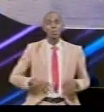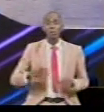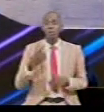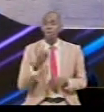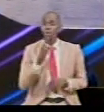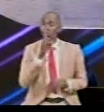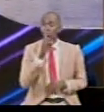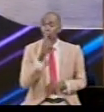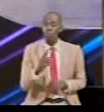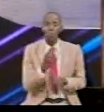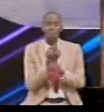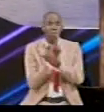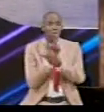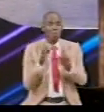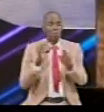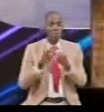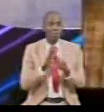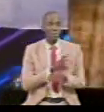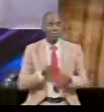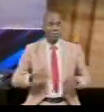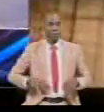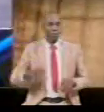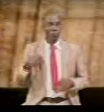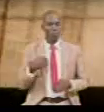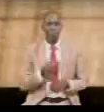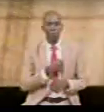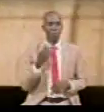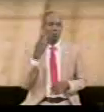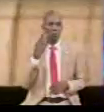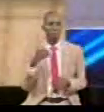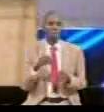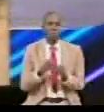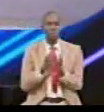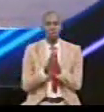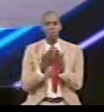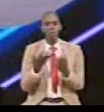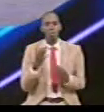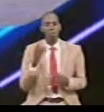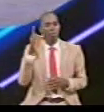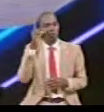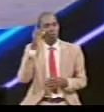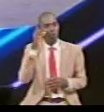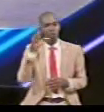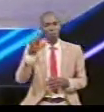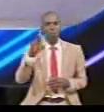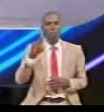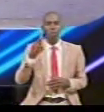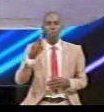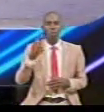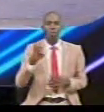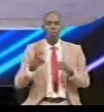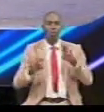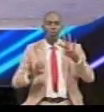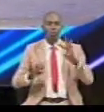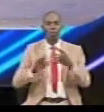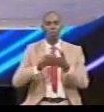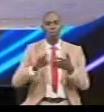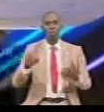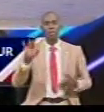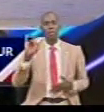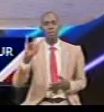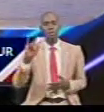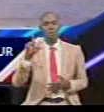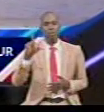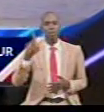liberty in Christ, we're told. Look at Luke chapter 4, reading from verse 18. In